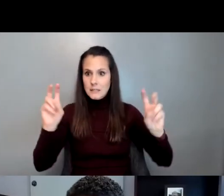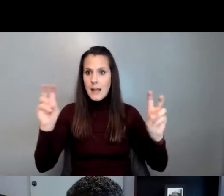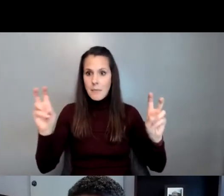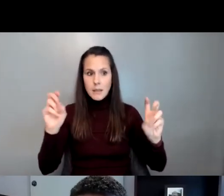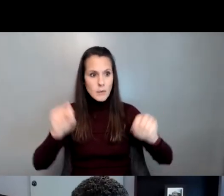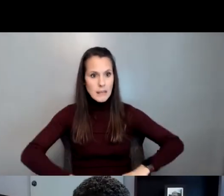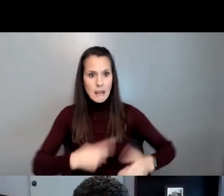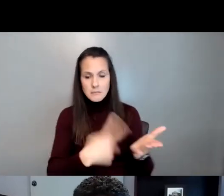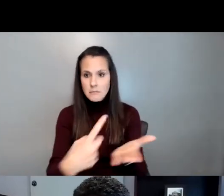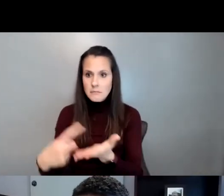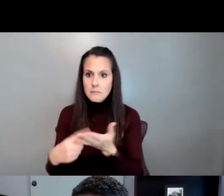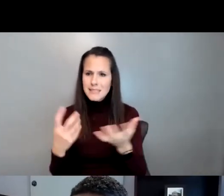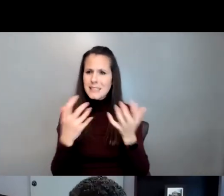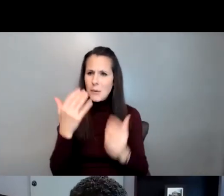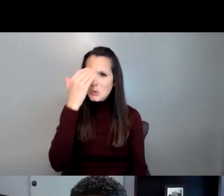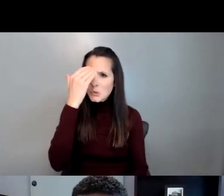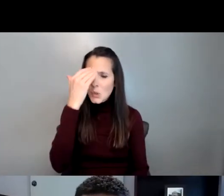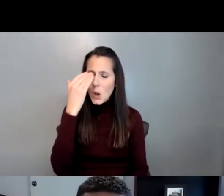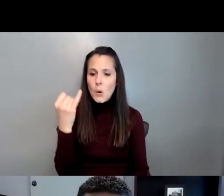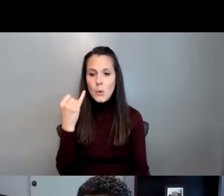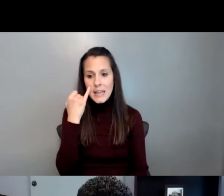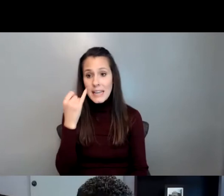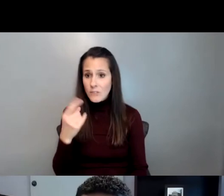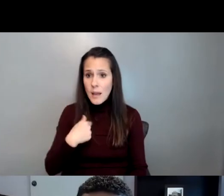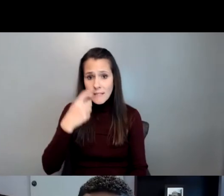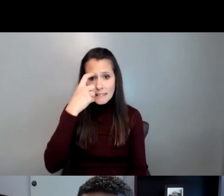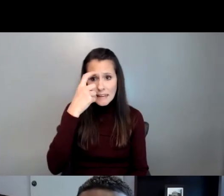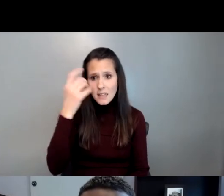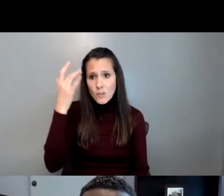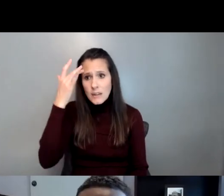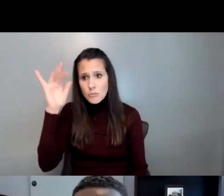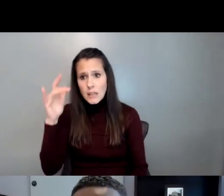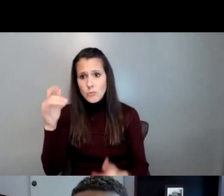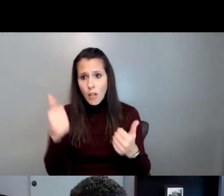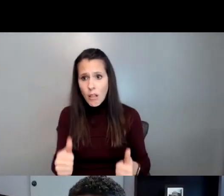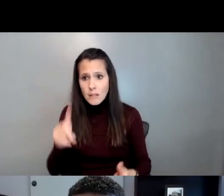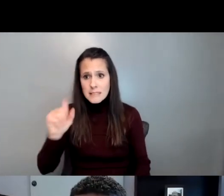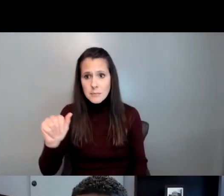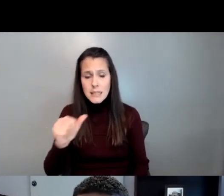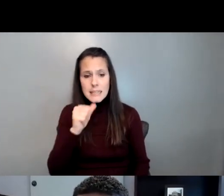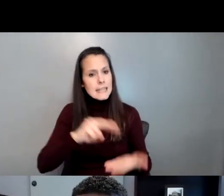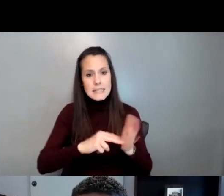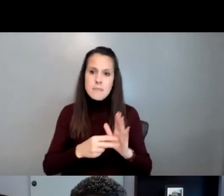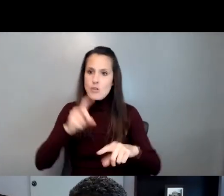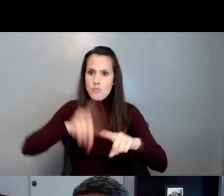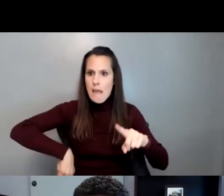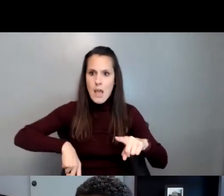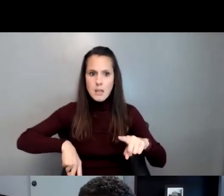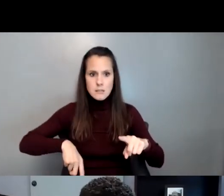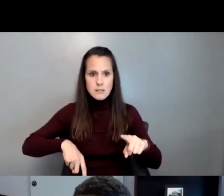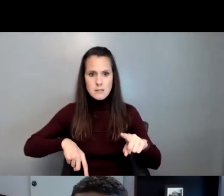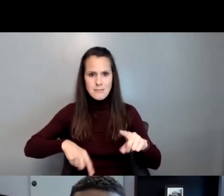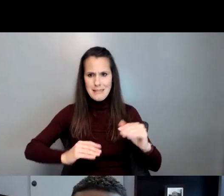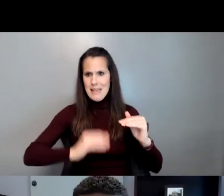to know that if you have a cognitive or intellectual disability, that does not mean that you are not able to then keep up